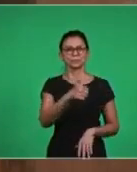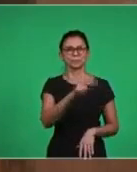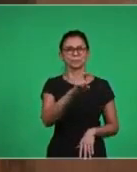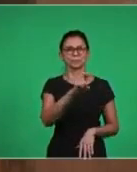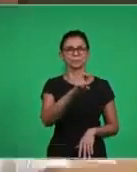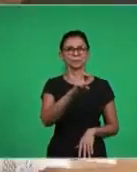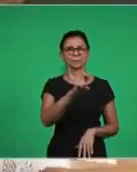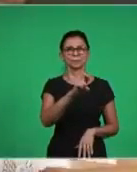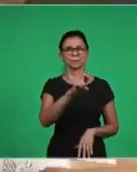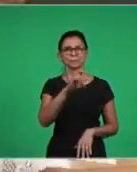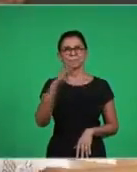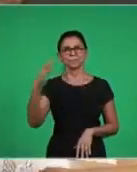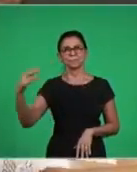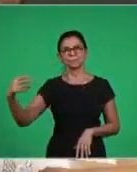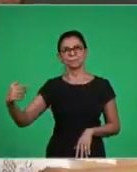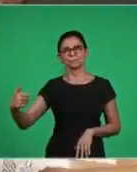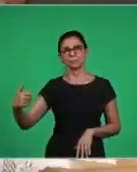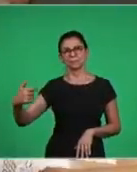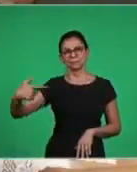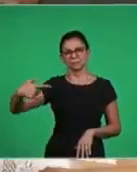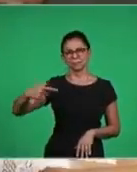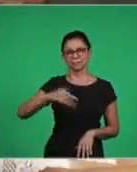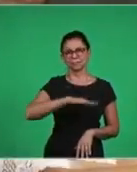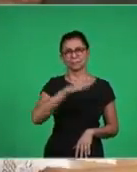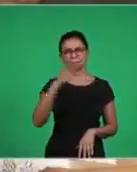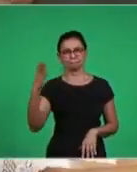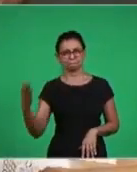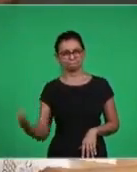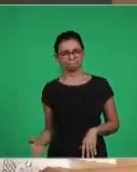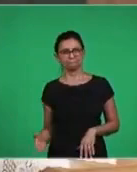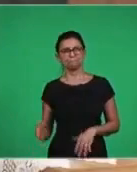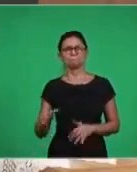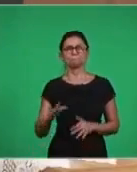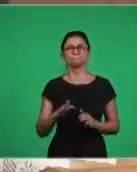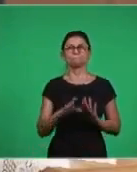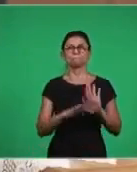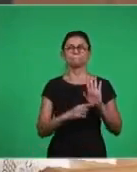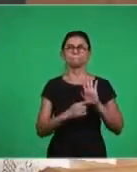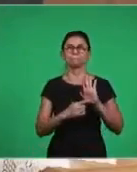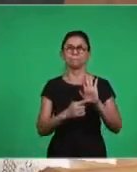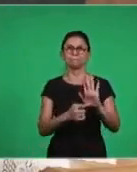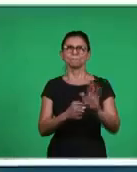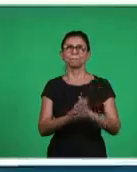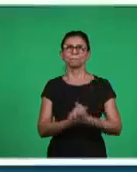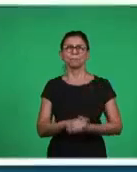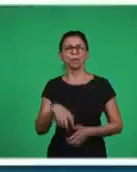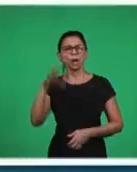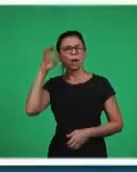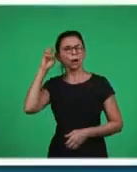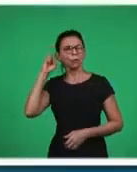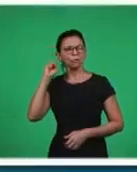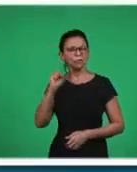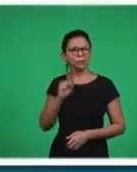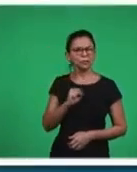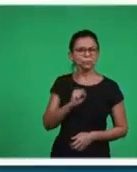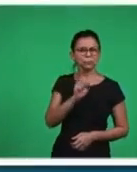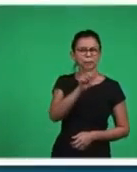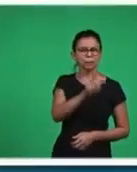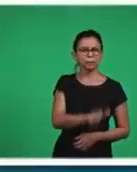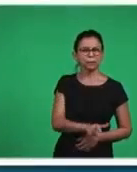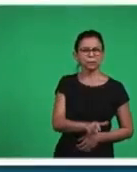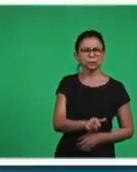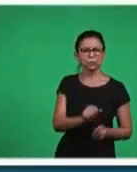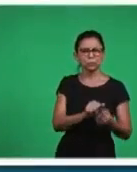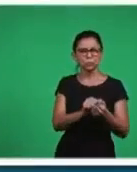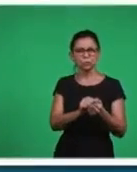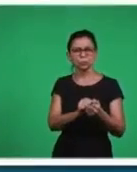14, from 15 to 17, between verses 15 to 17, the word says, now when one of these who